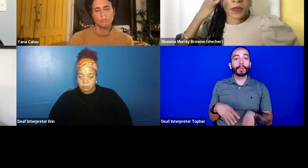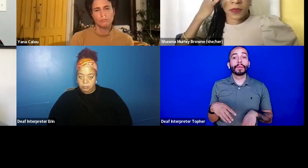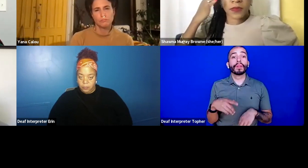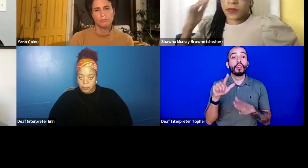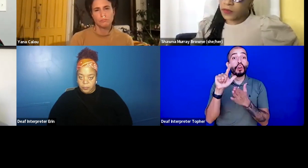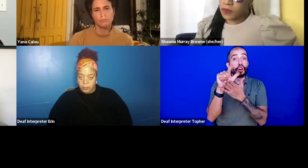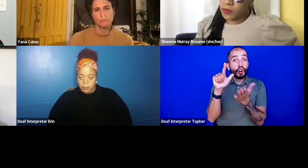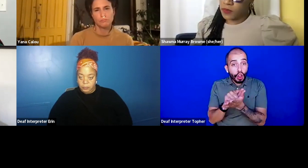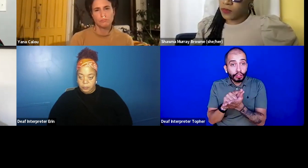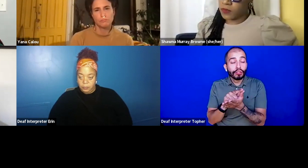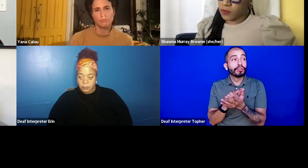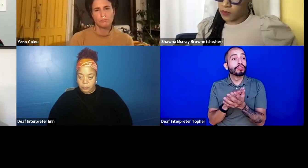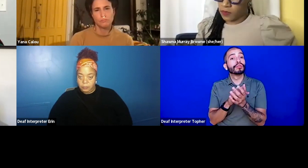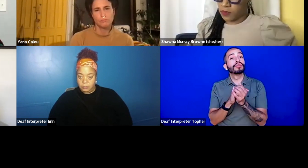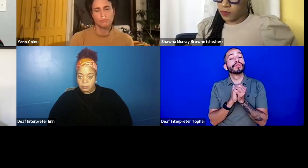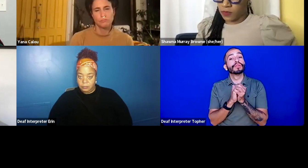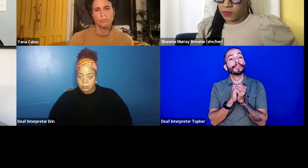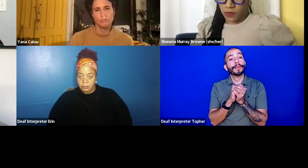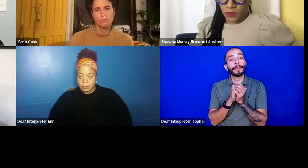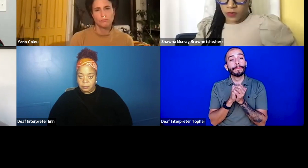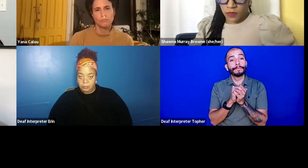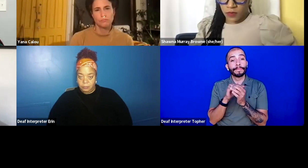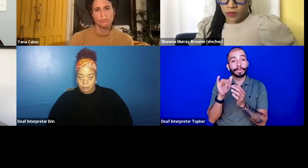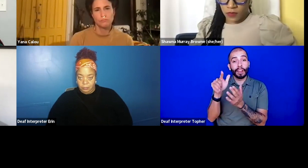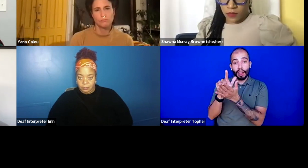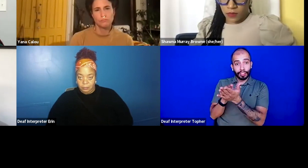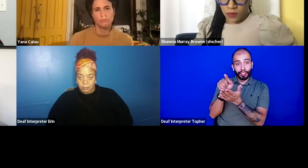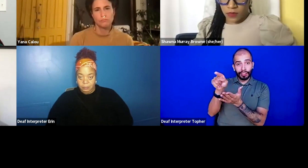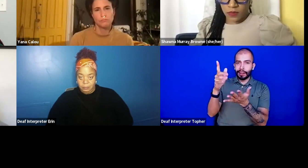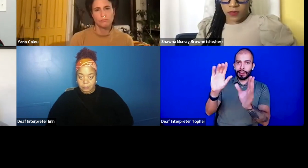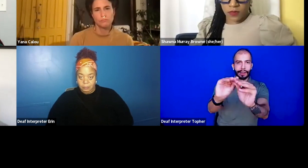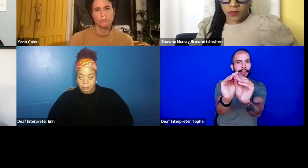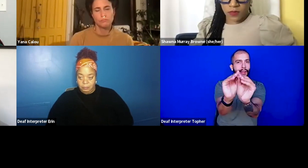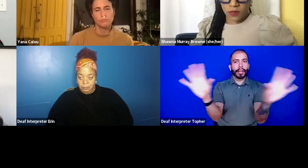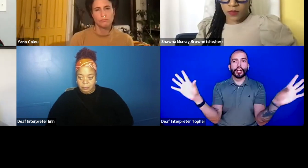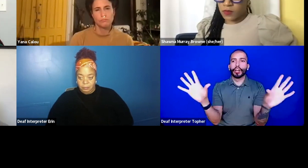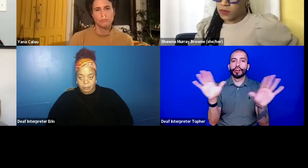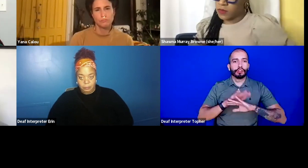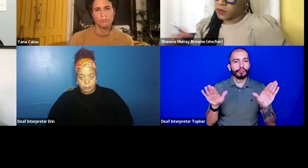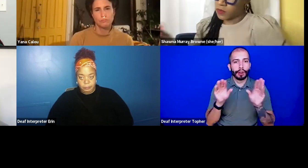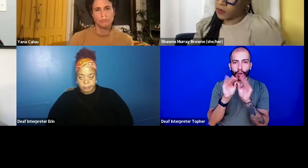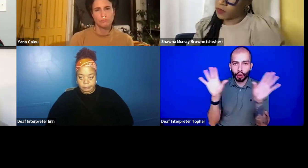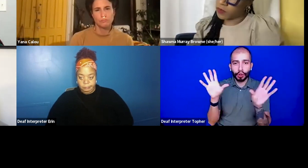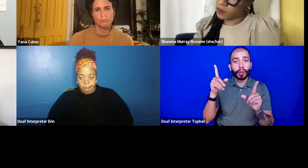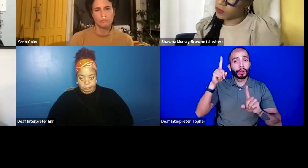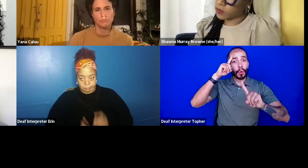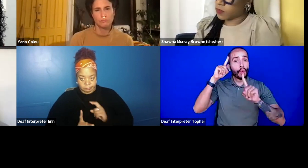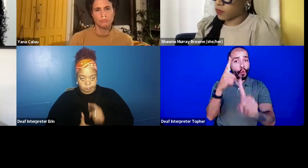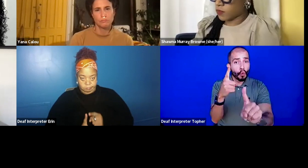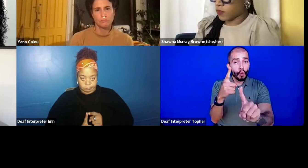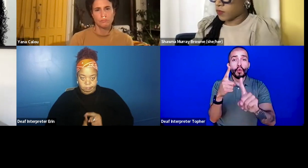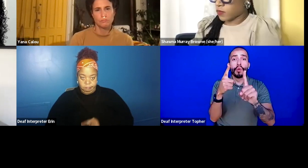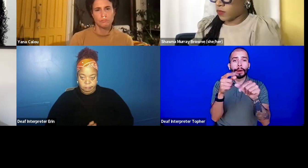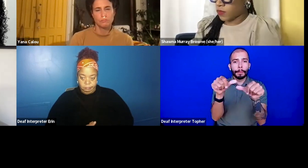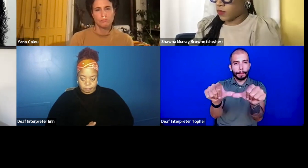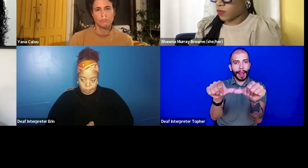has always been to maintain control over valueless, surplus, ungovernable populations and